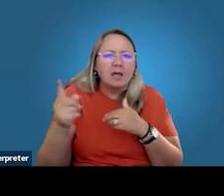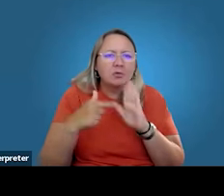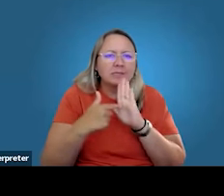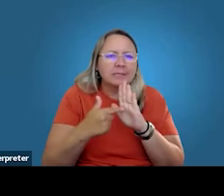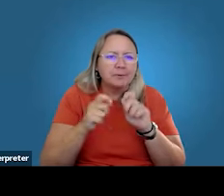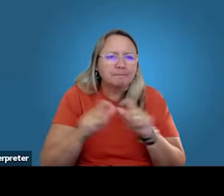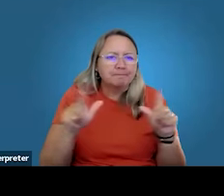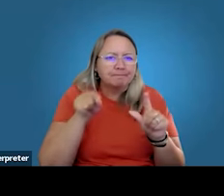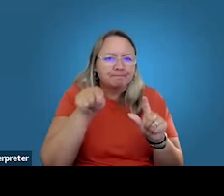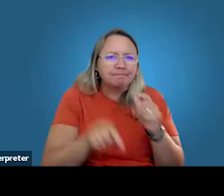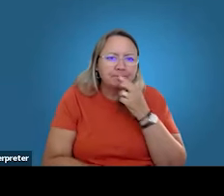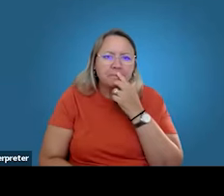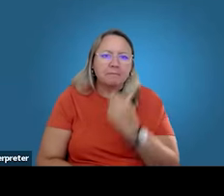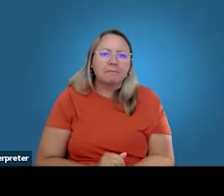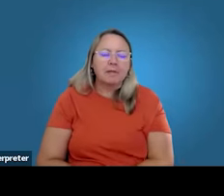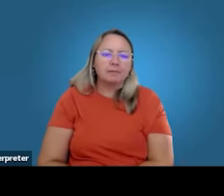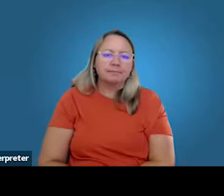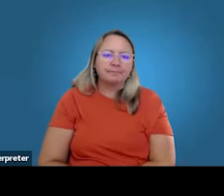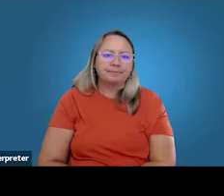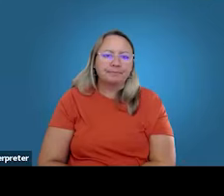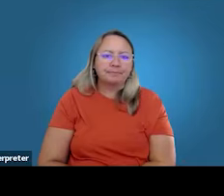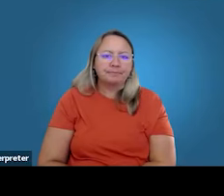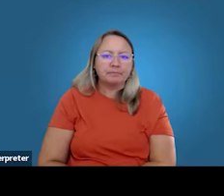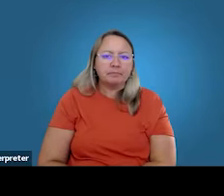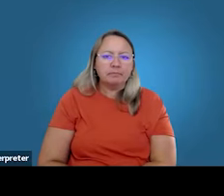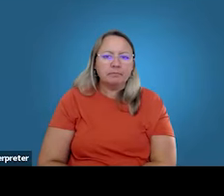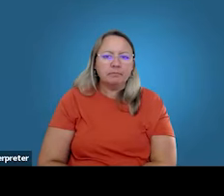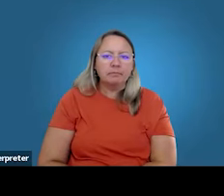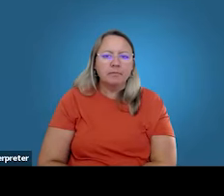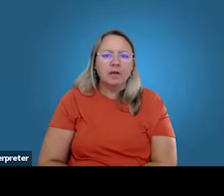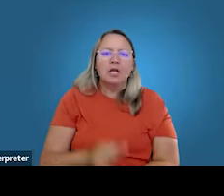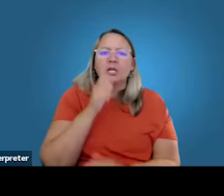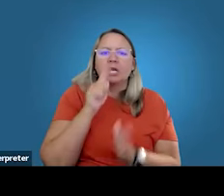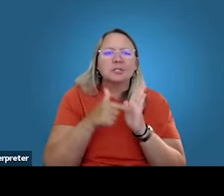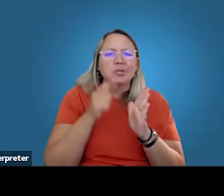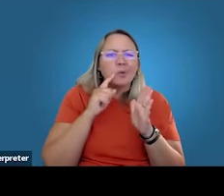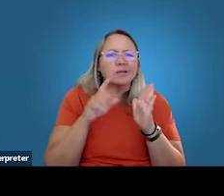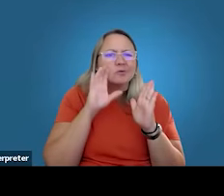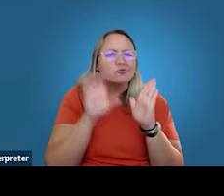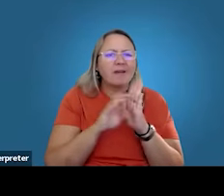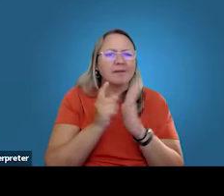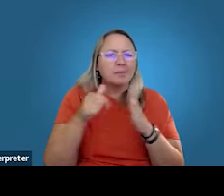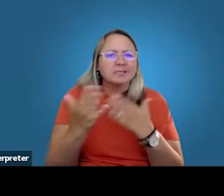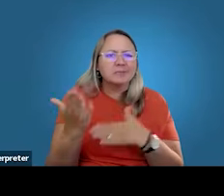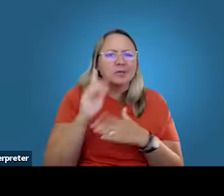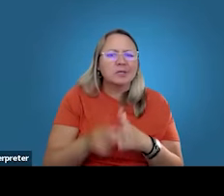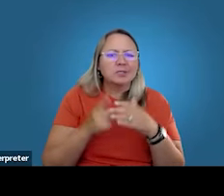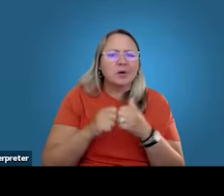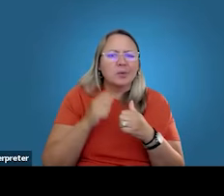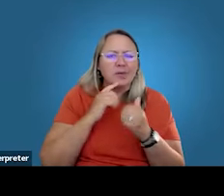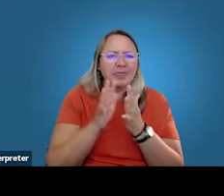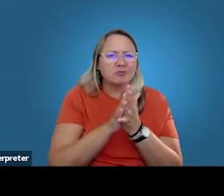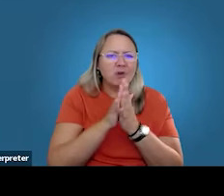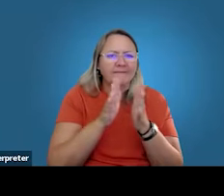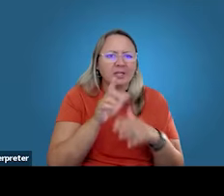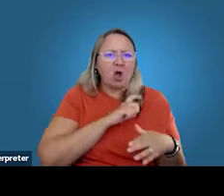quickly. We're choosing not to show the more graphic moments this morning. It started with a traffic stop, though.